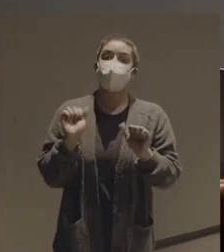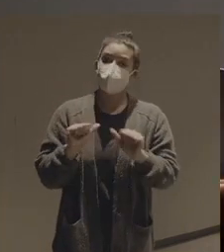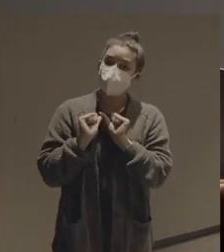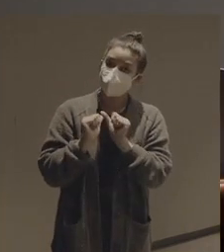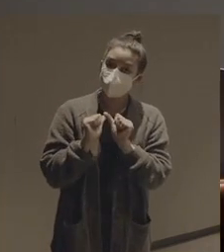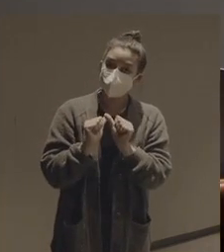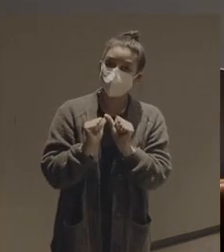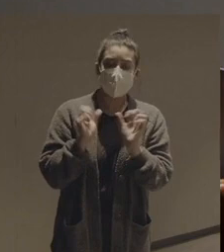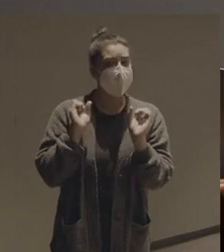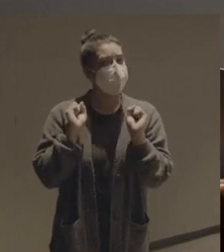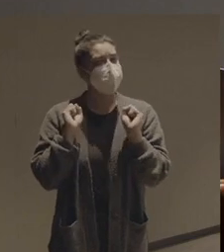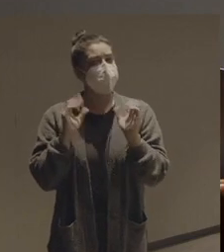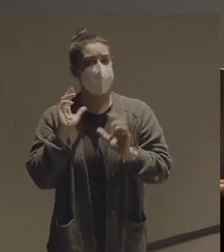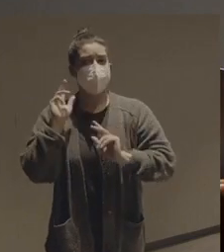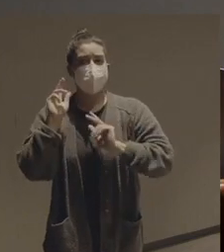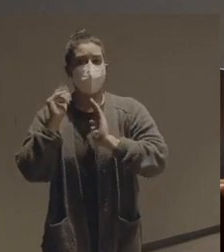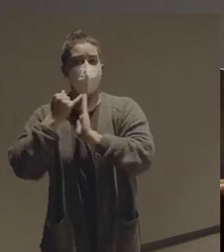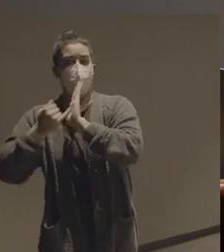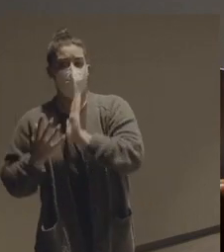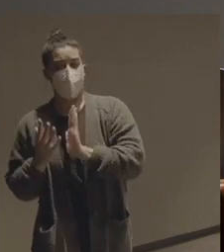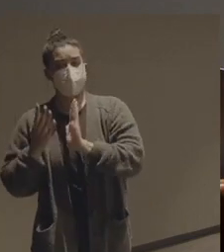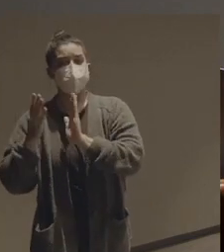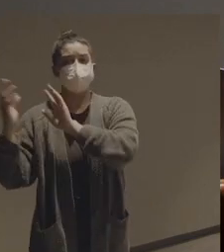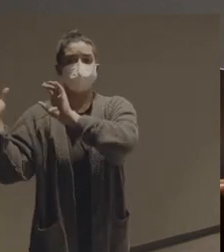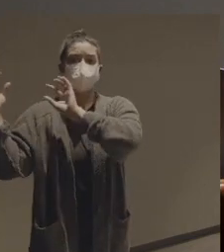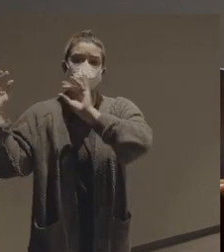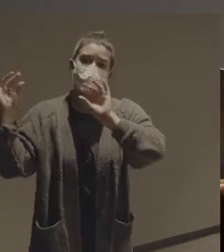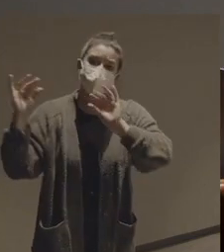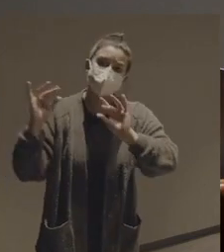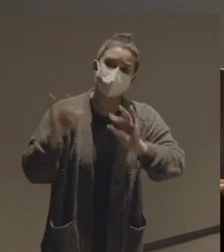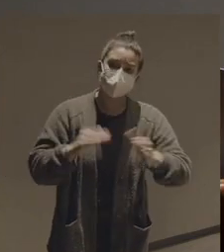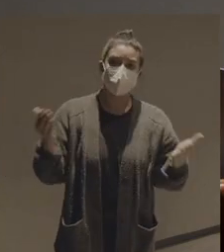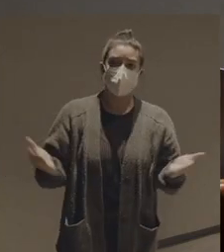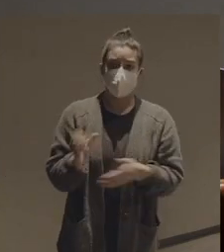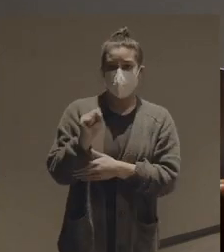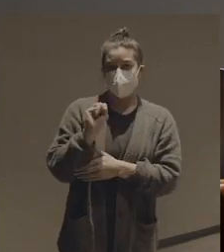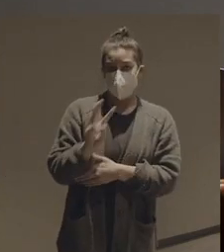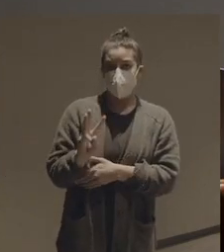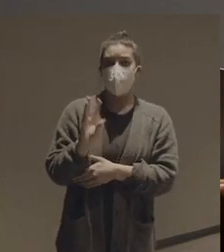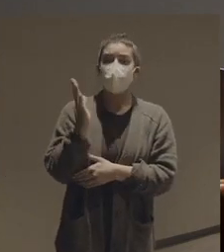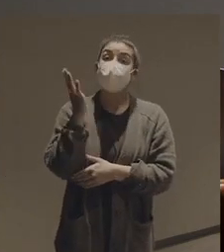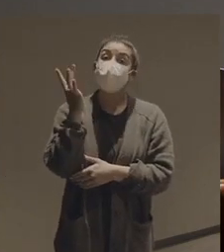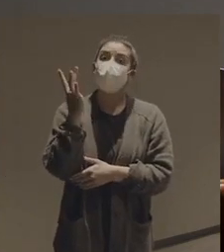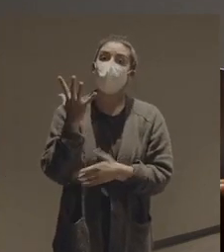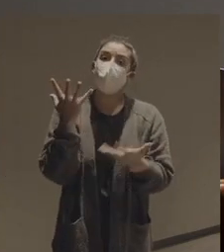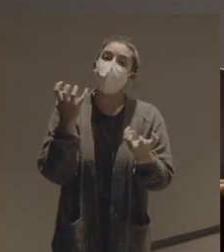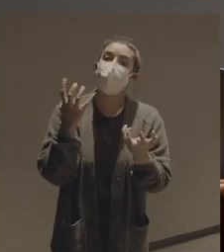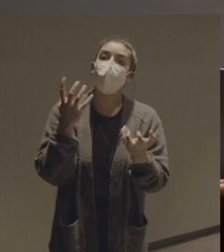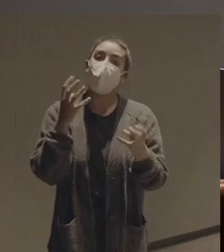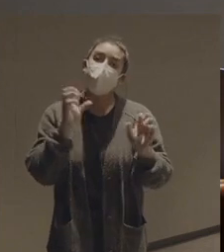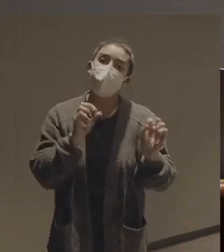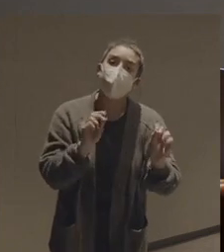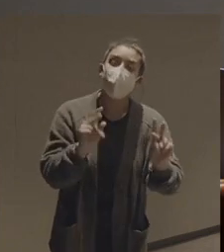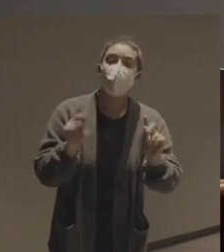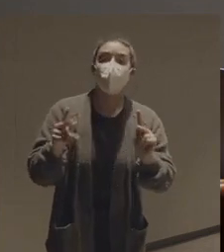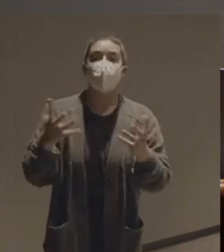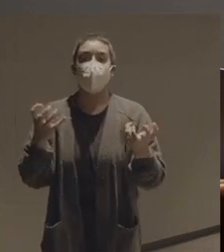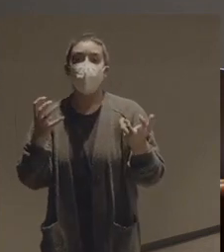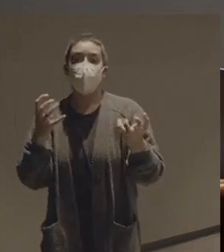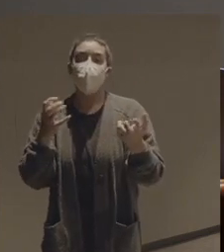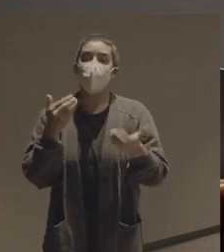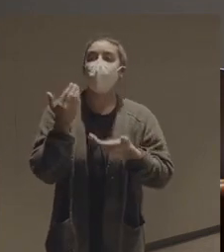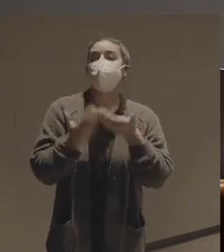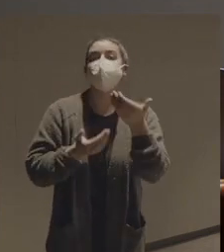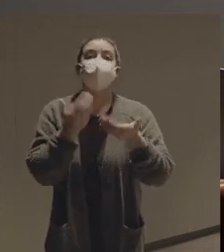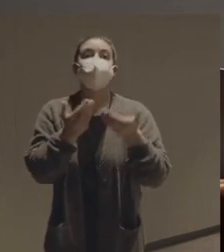the West do so for many reasons, but it's often in search of radical change, opportunity, escape, and for